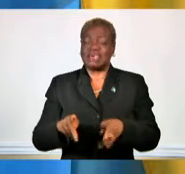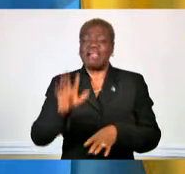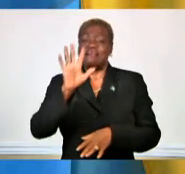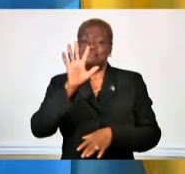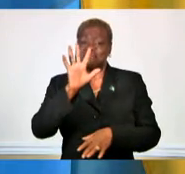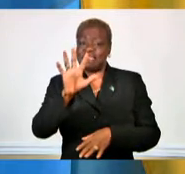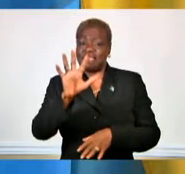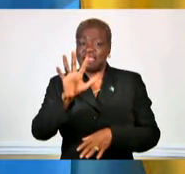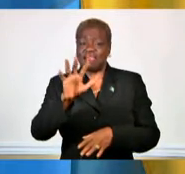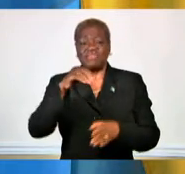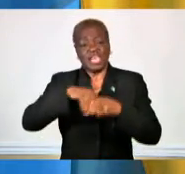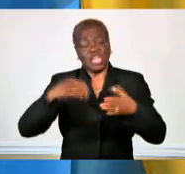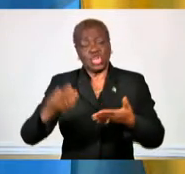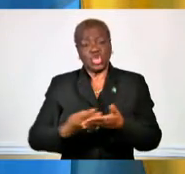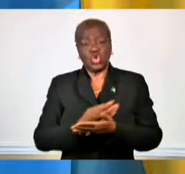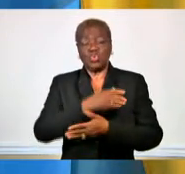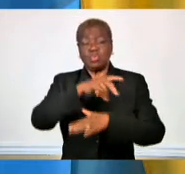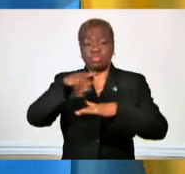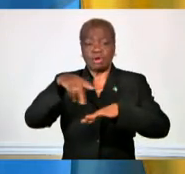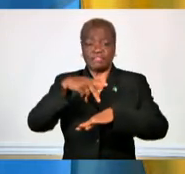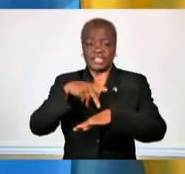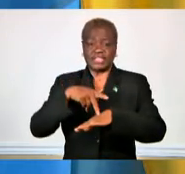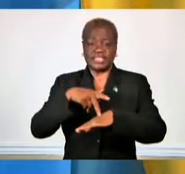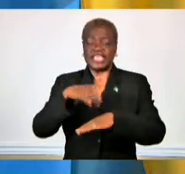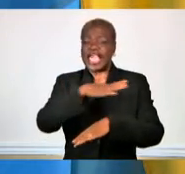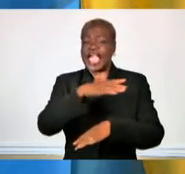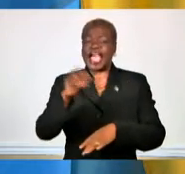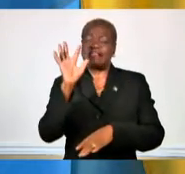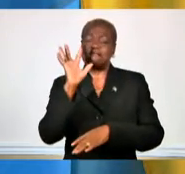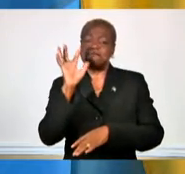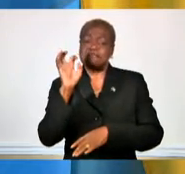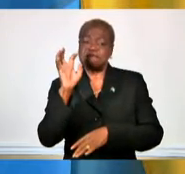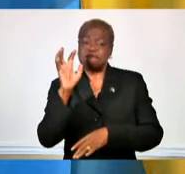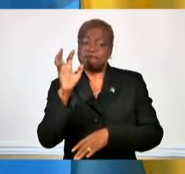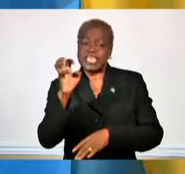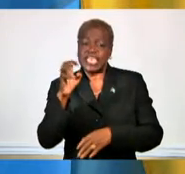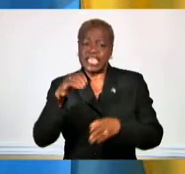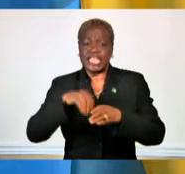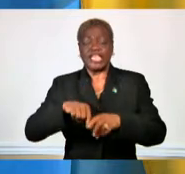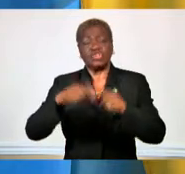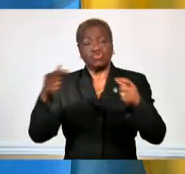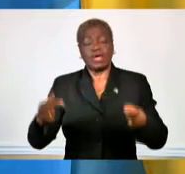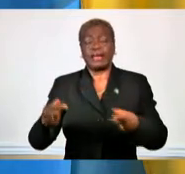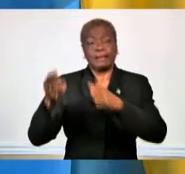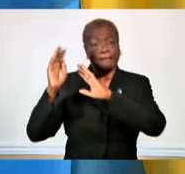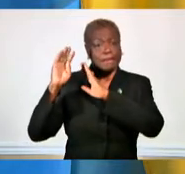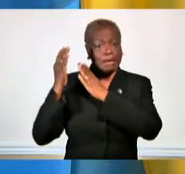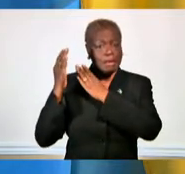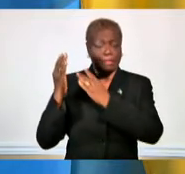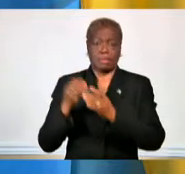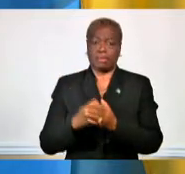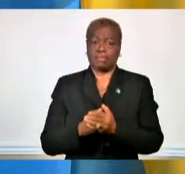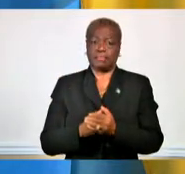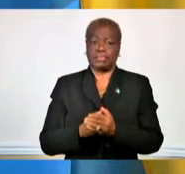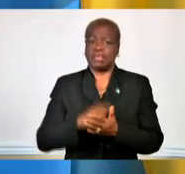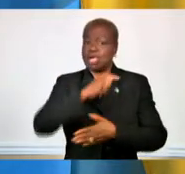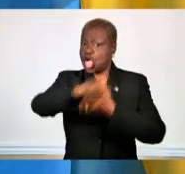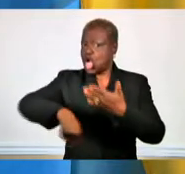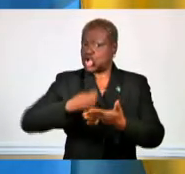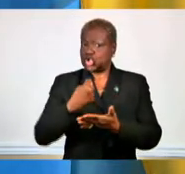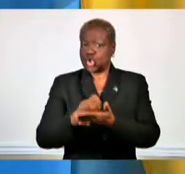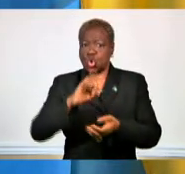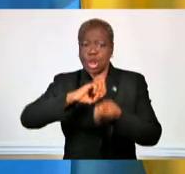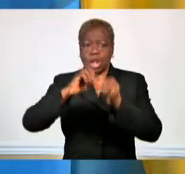5 here in New Providence, and 15 in Grand Bahama. The total number